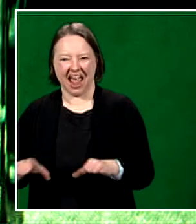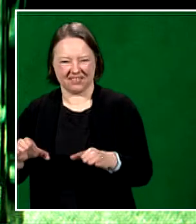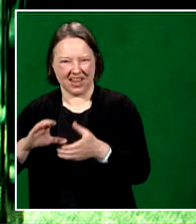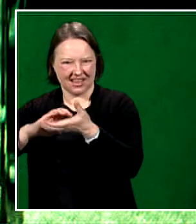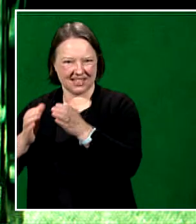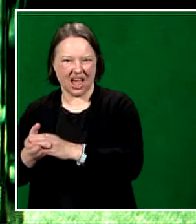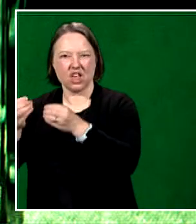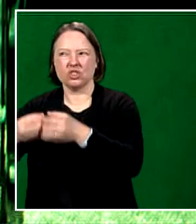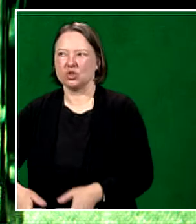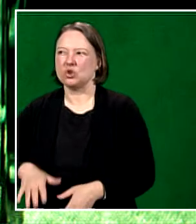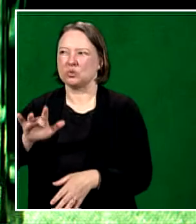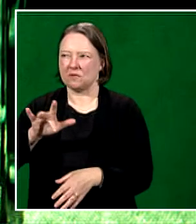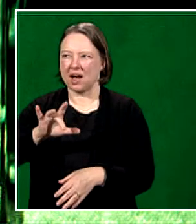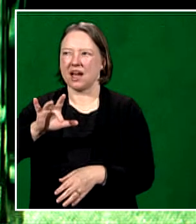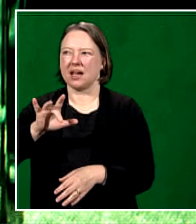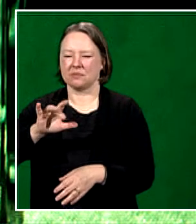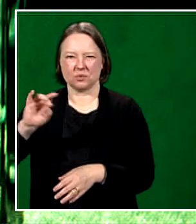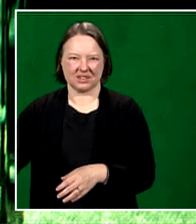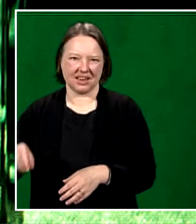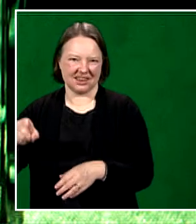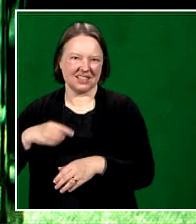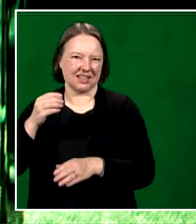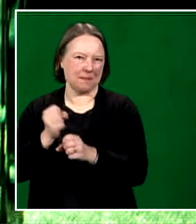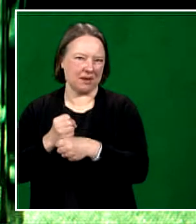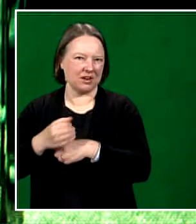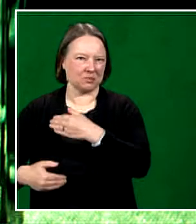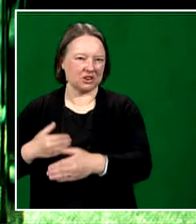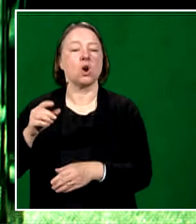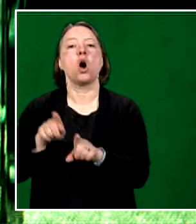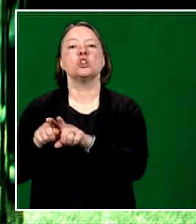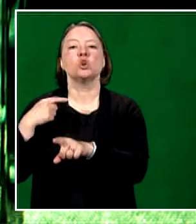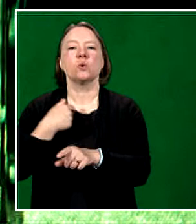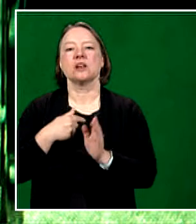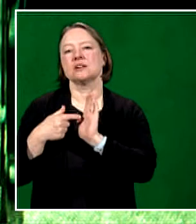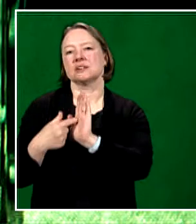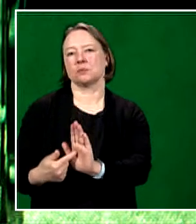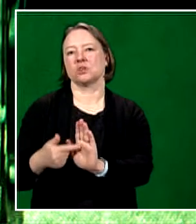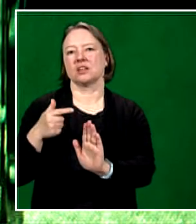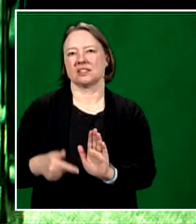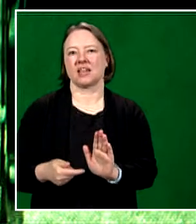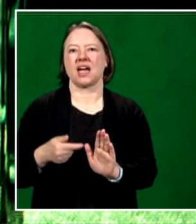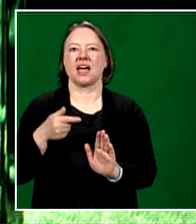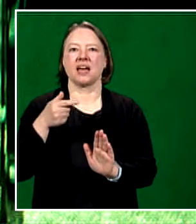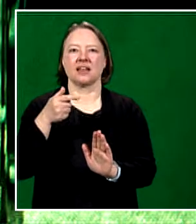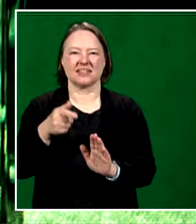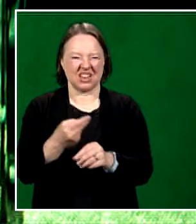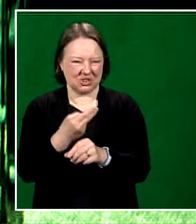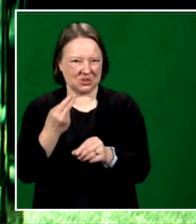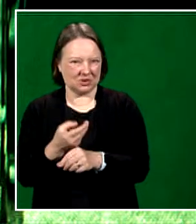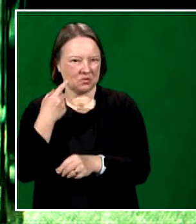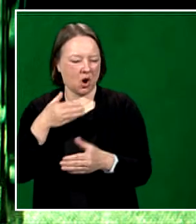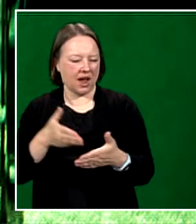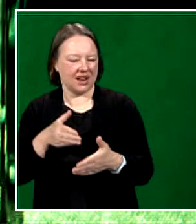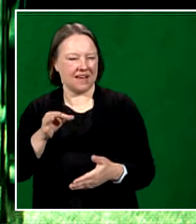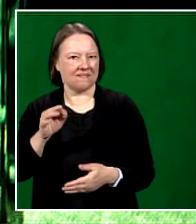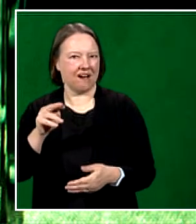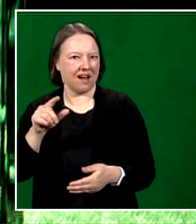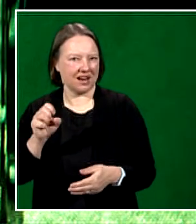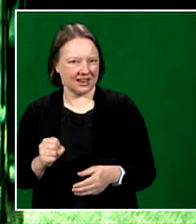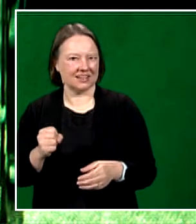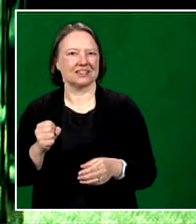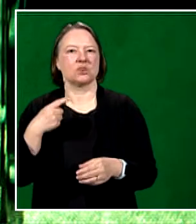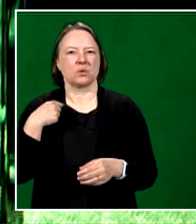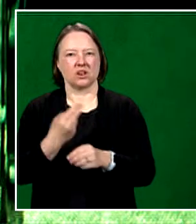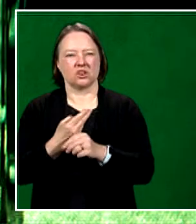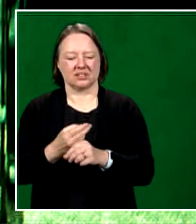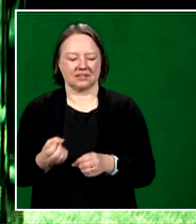in the manufacturing process. We've also been able to demonstrate that thiophormide works as an antifungal agent, with increasing